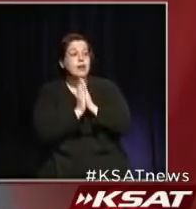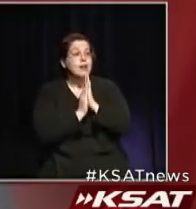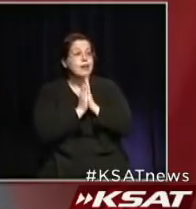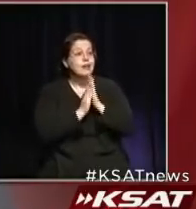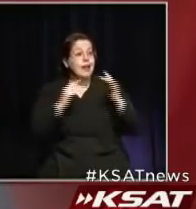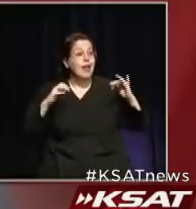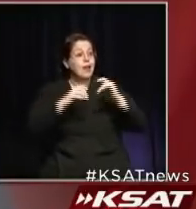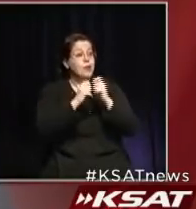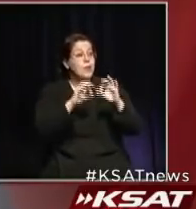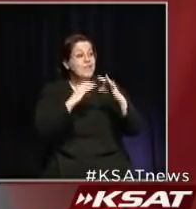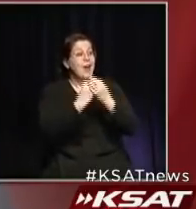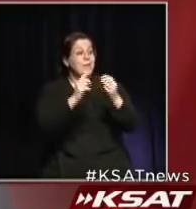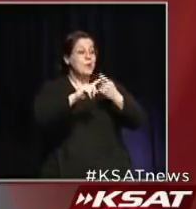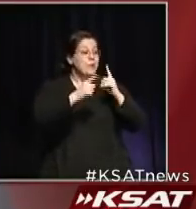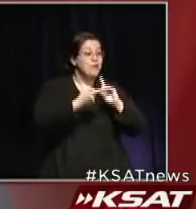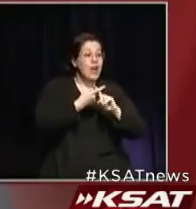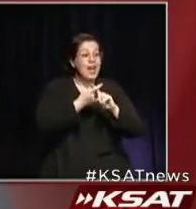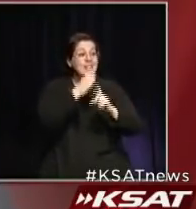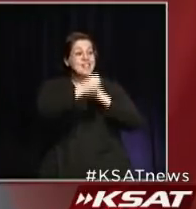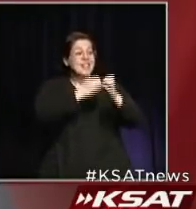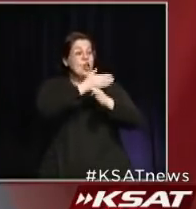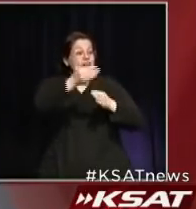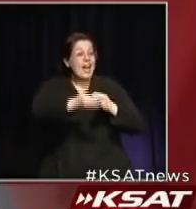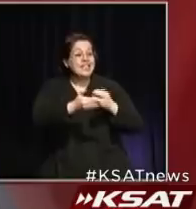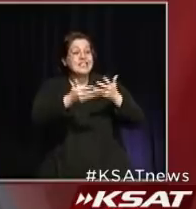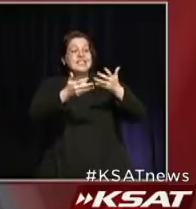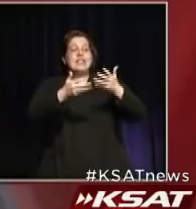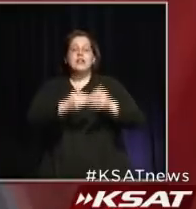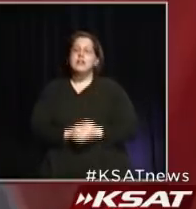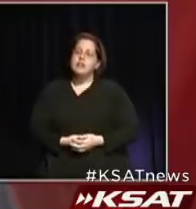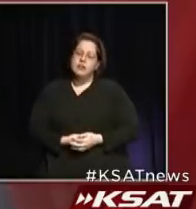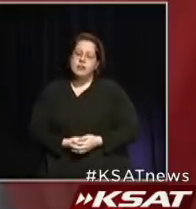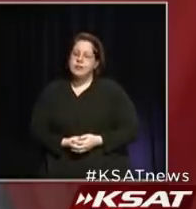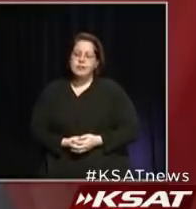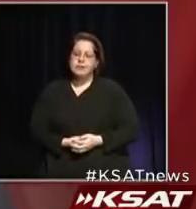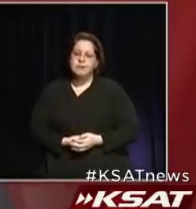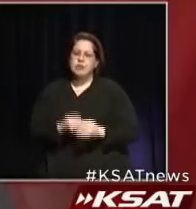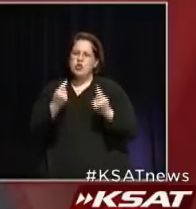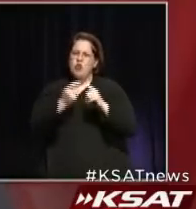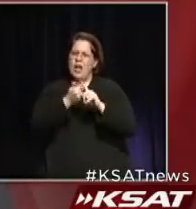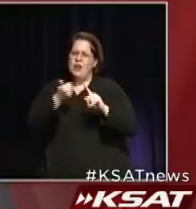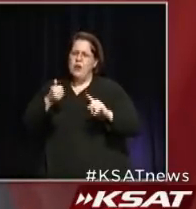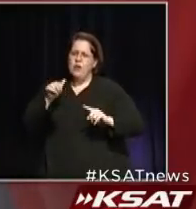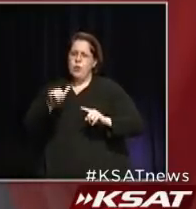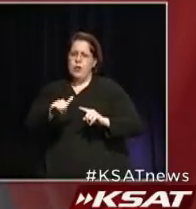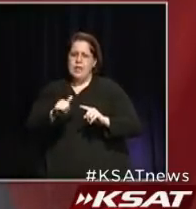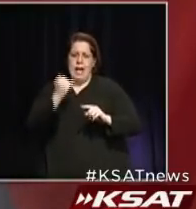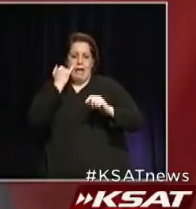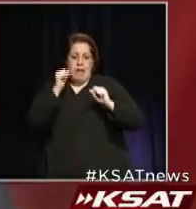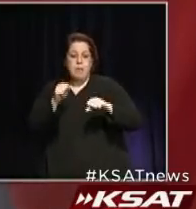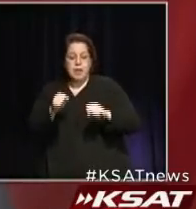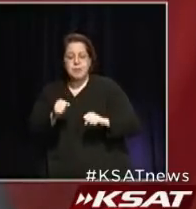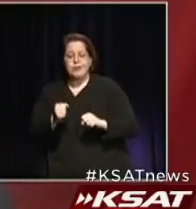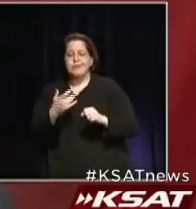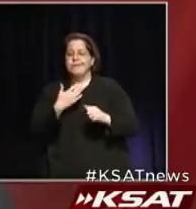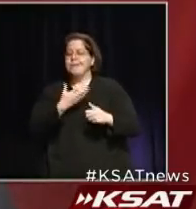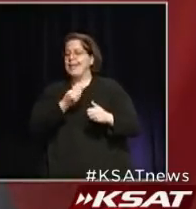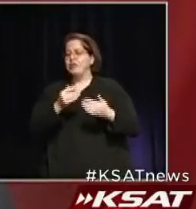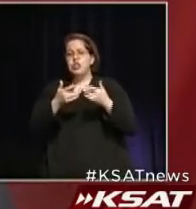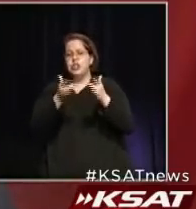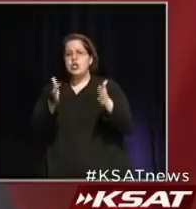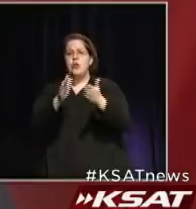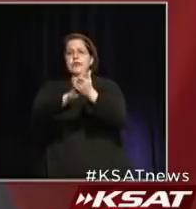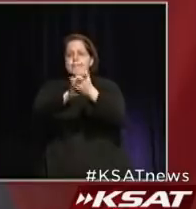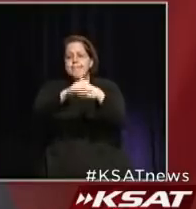get together with family and friends as we end the year, but we want to avoid that at all possible. And of course, the general hygiene in washing